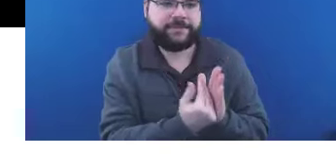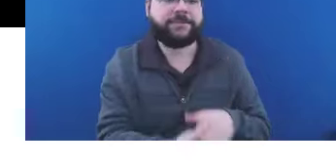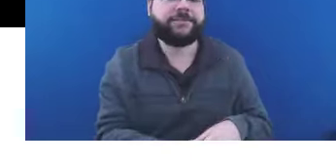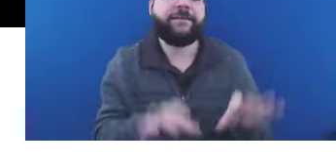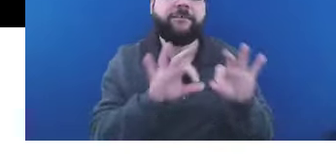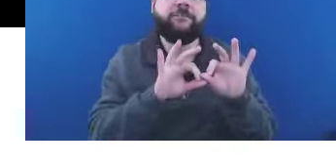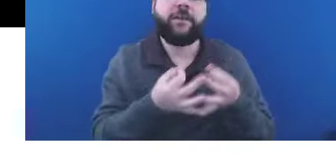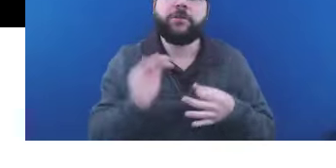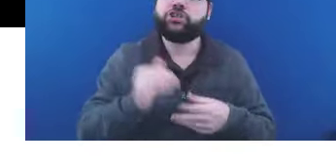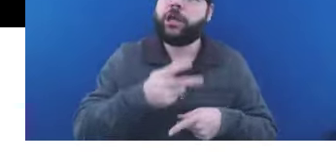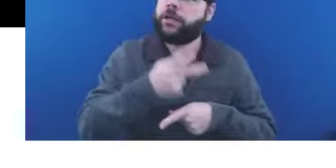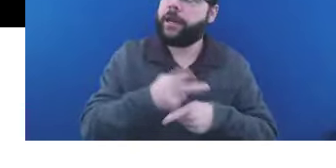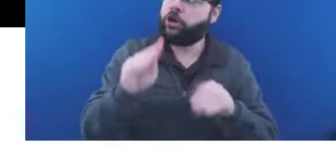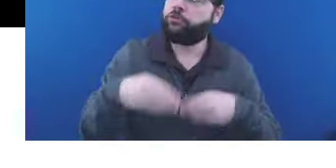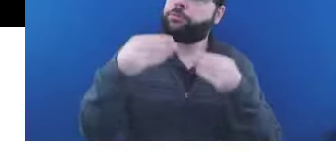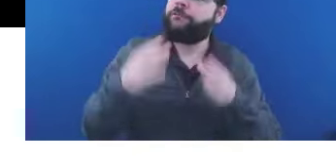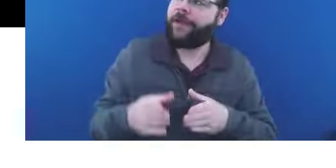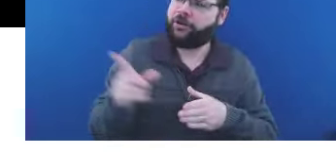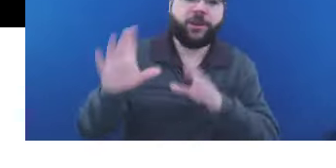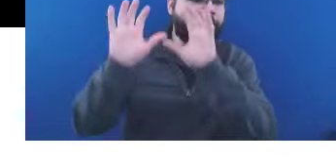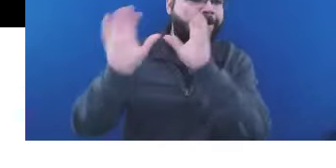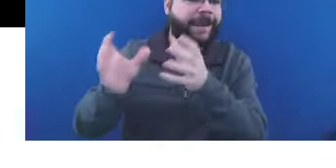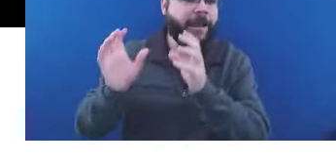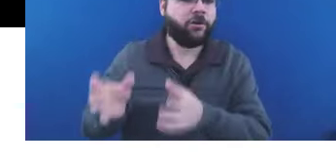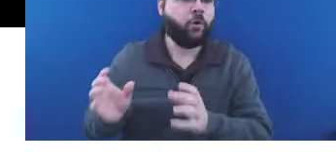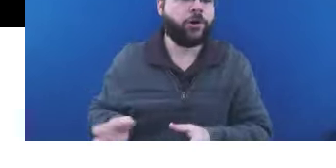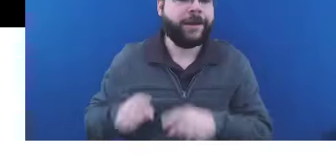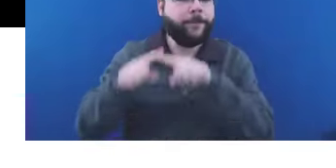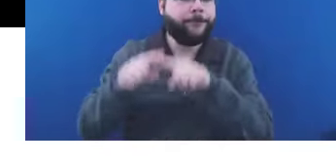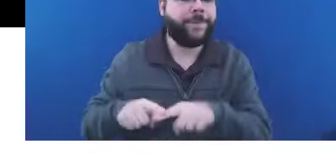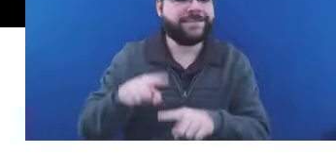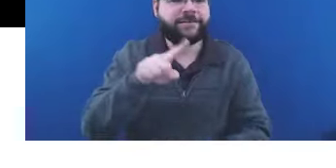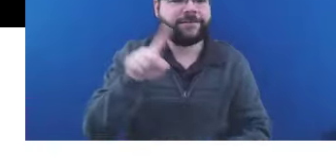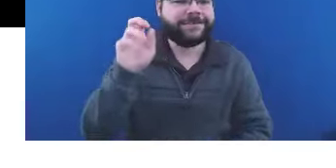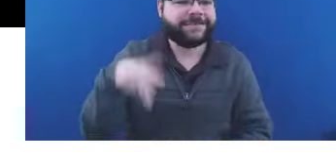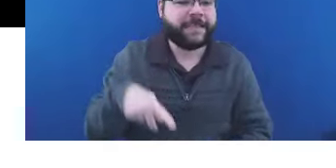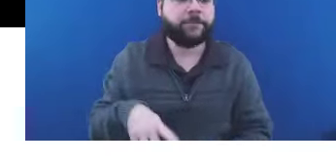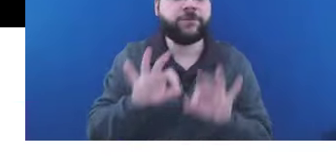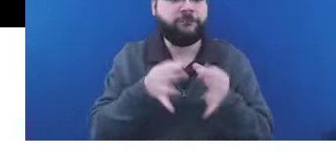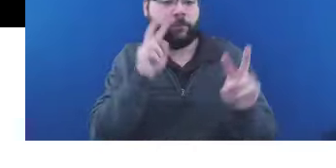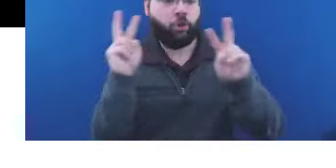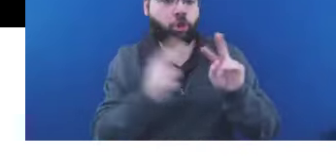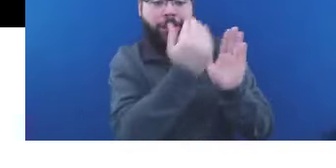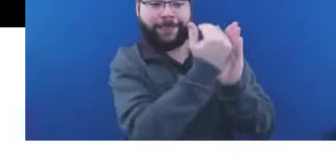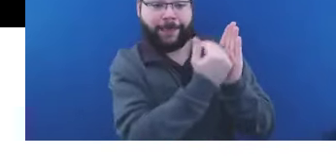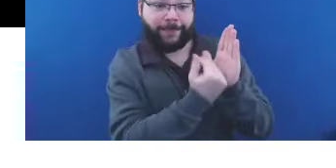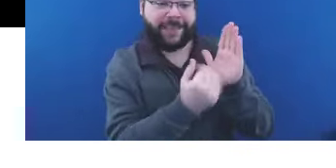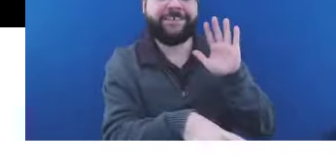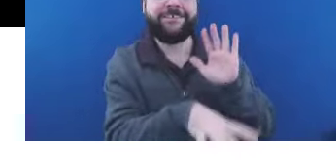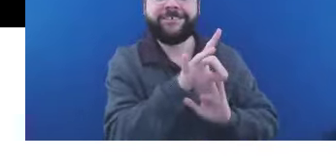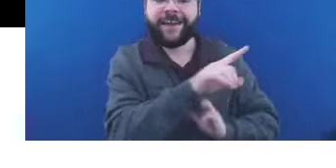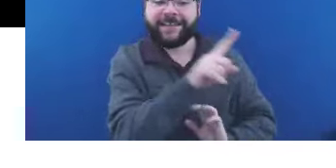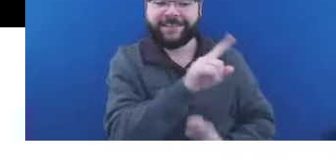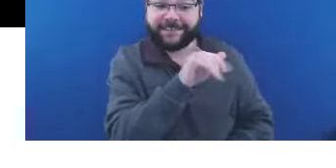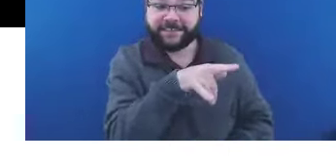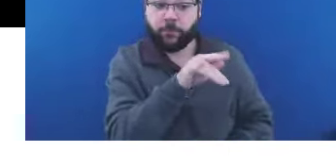Family childcare providers are categorized by zip code. So the family would look at the list, go to the zip code where they